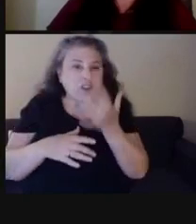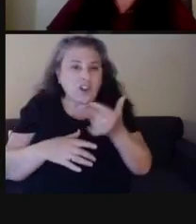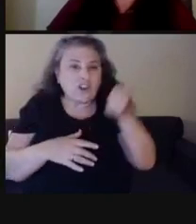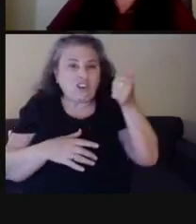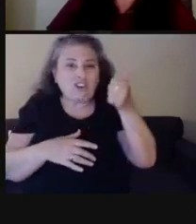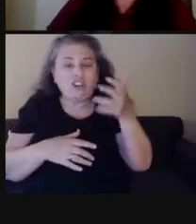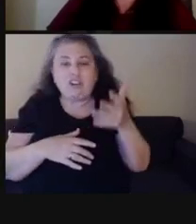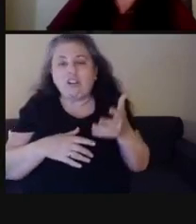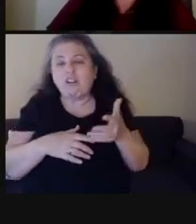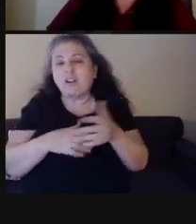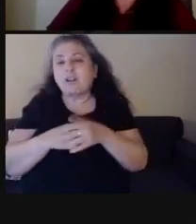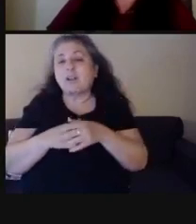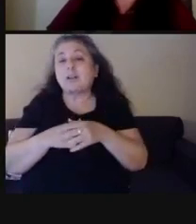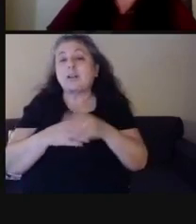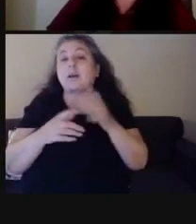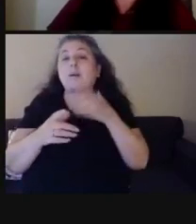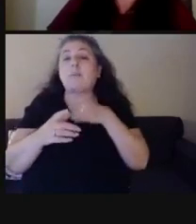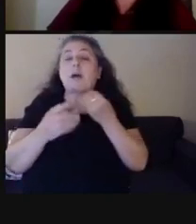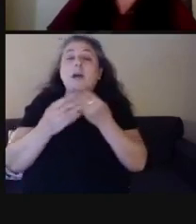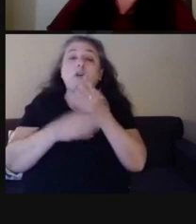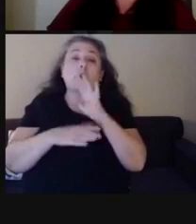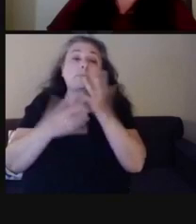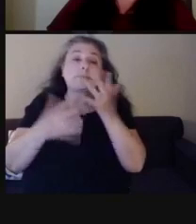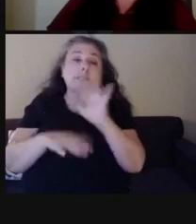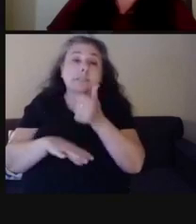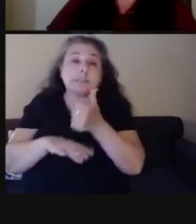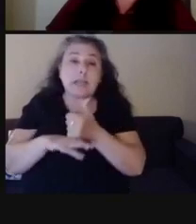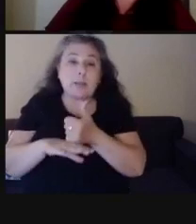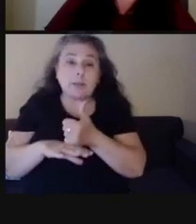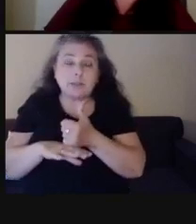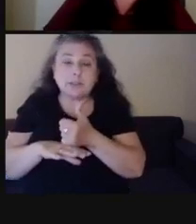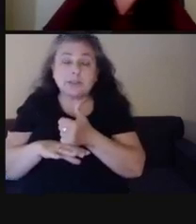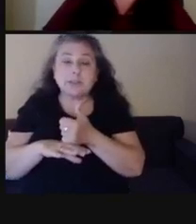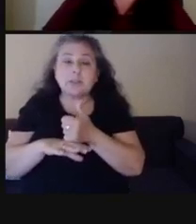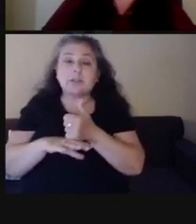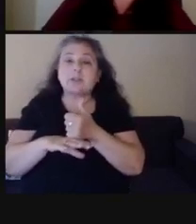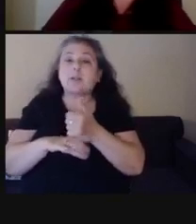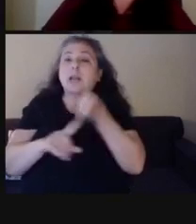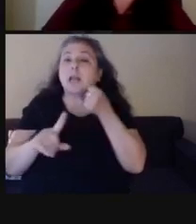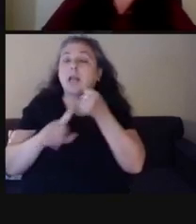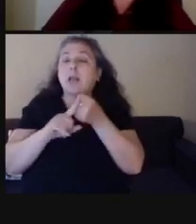then once my crop is established, we get hit with another